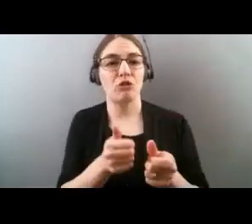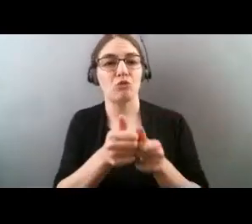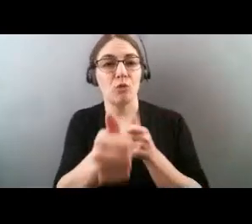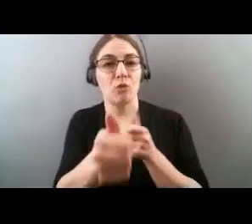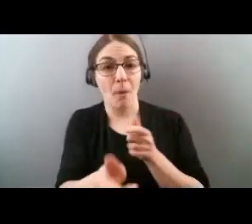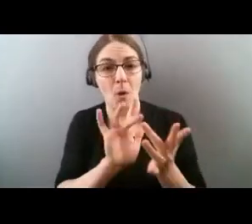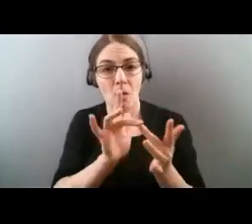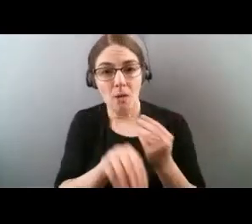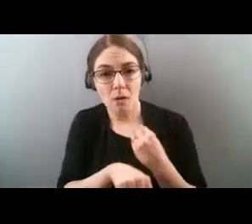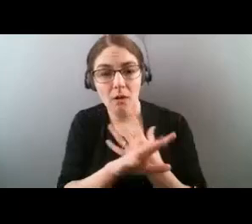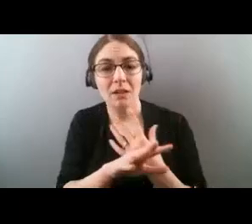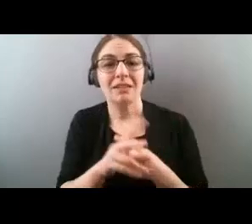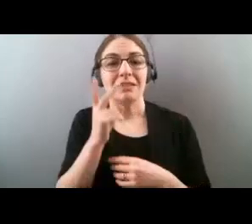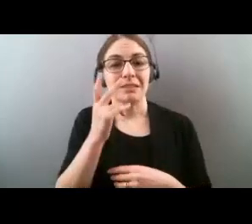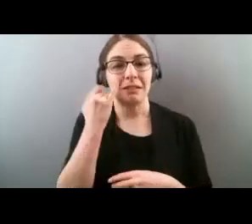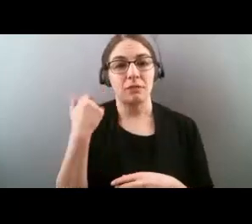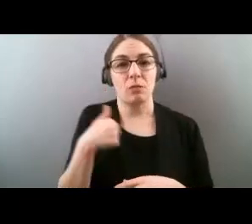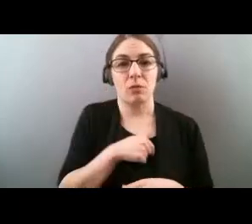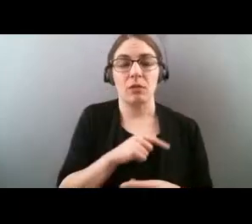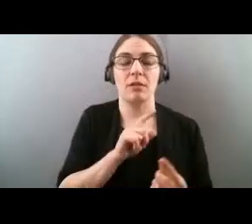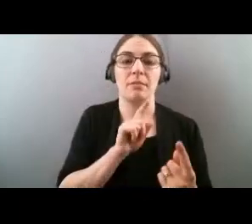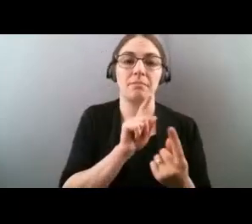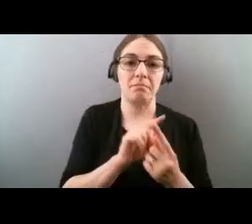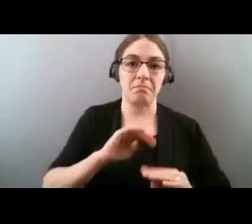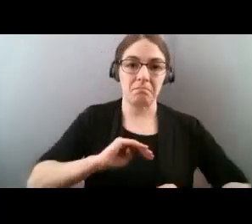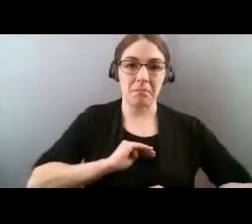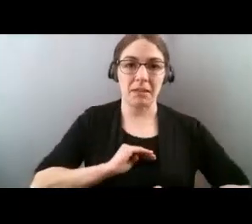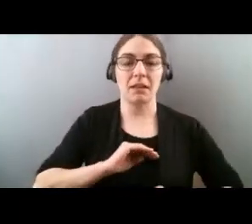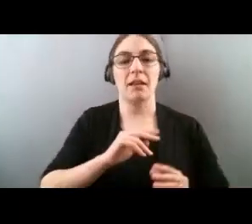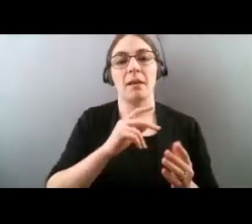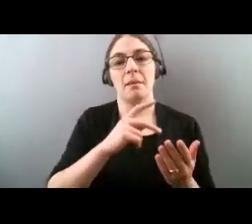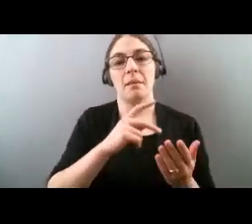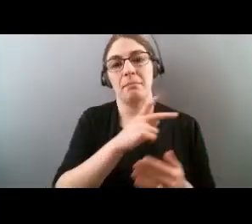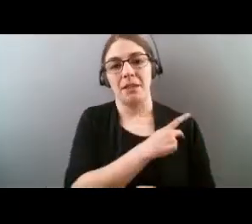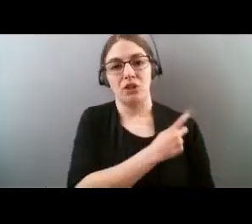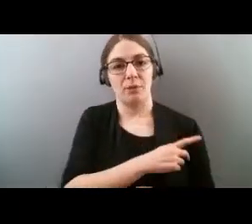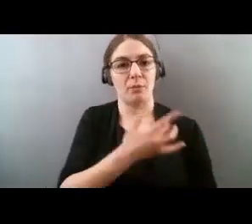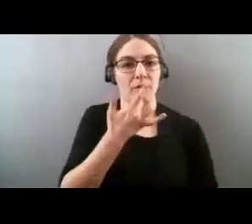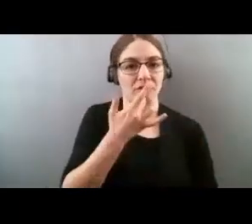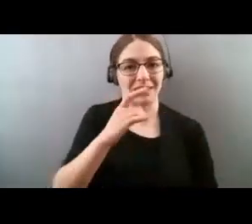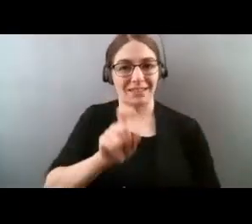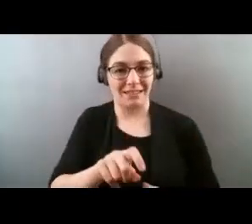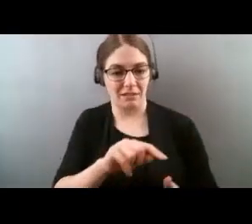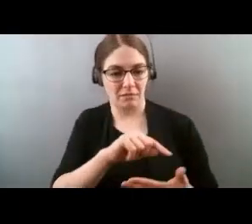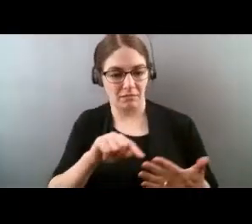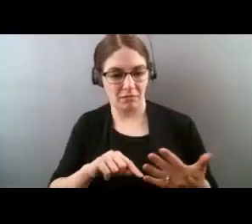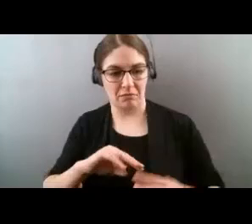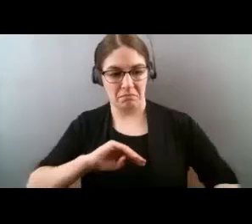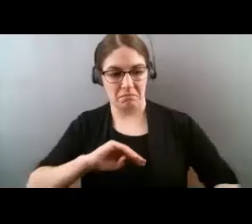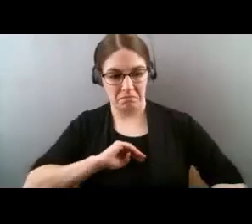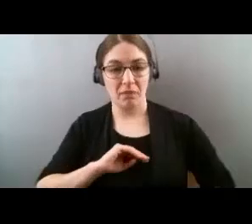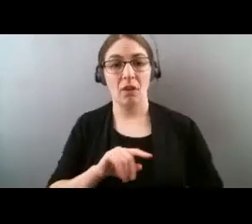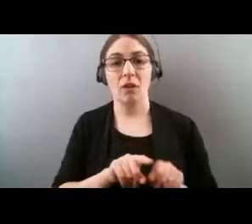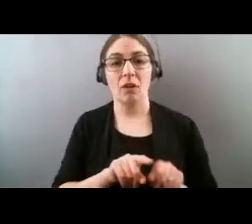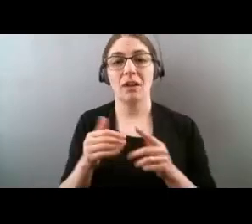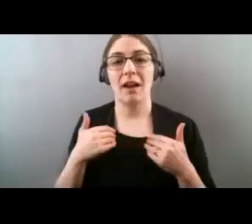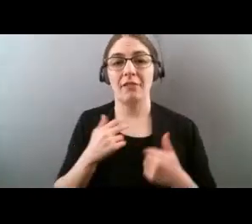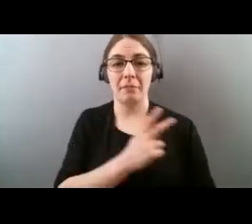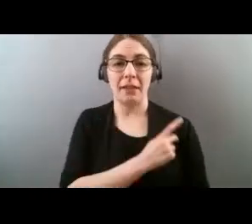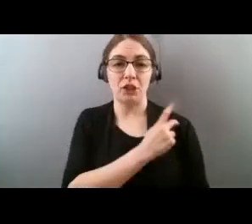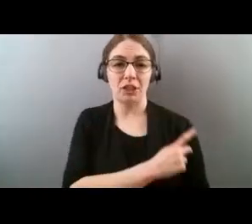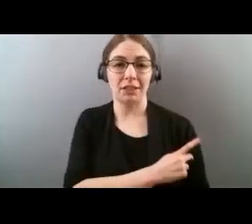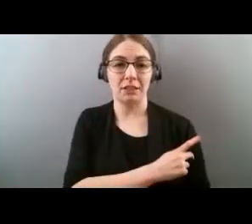patient preferences, patient needs in that way. We also have patient satisfaction surveys that go out after